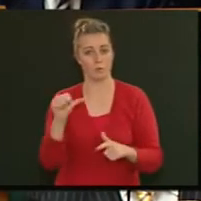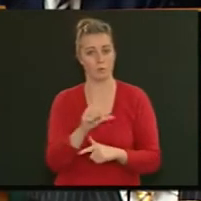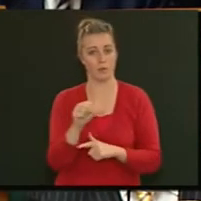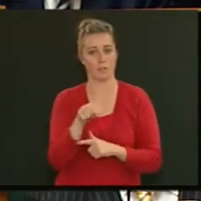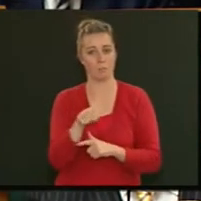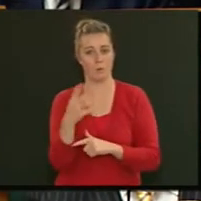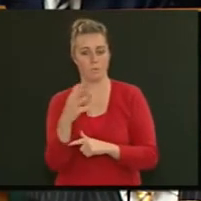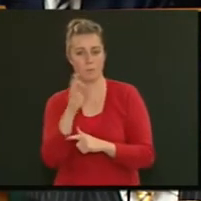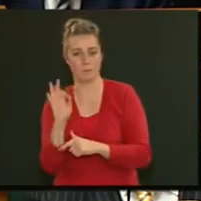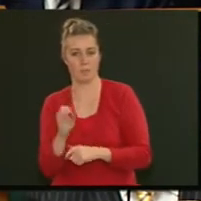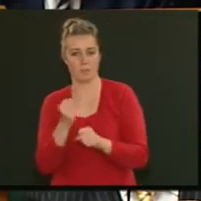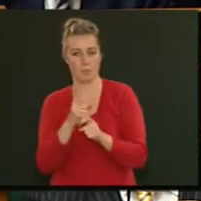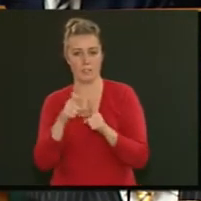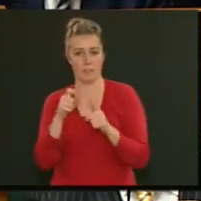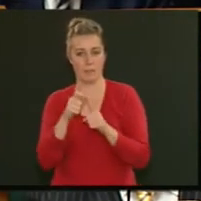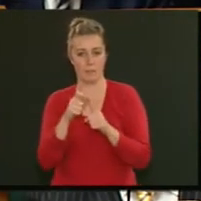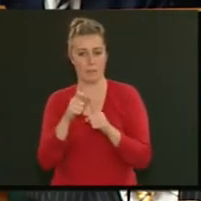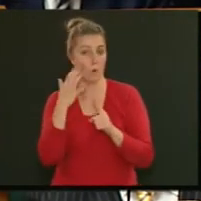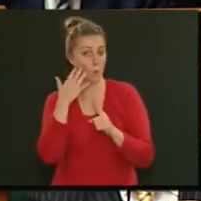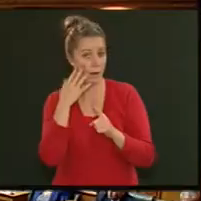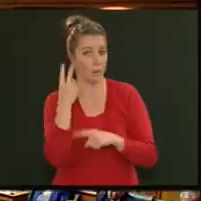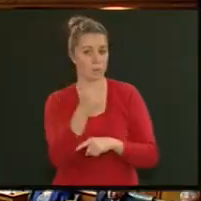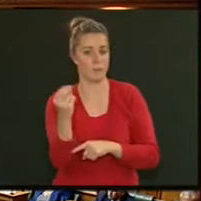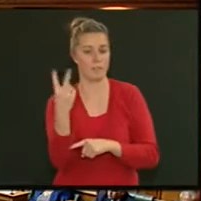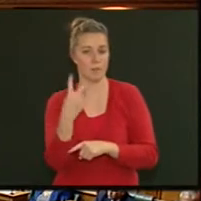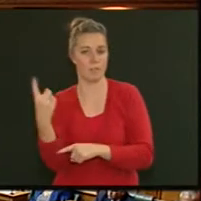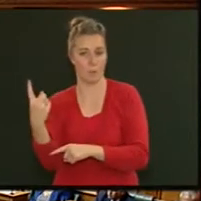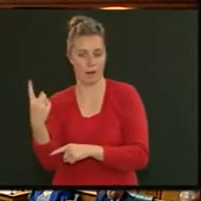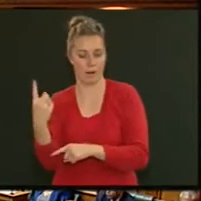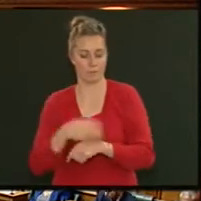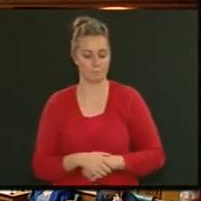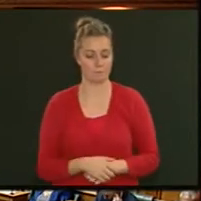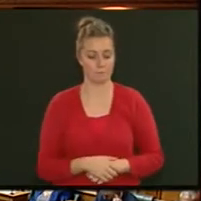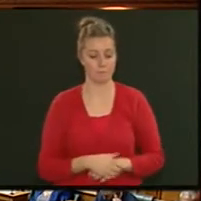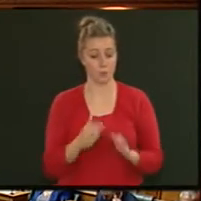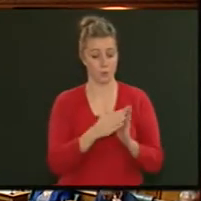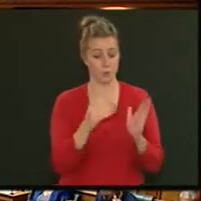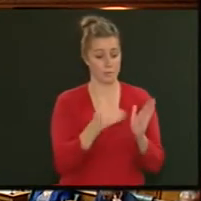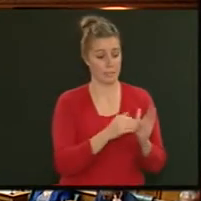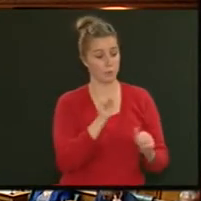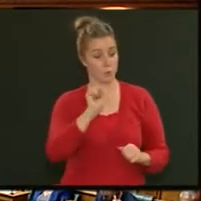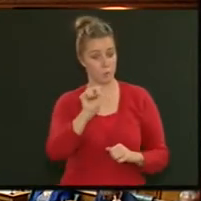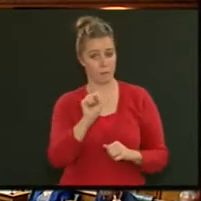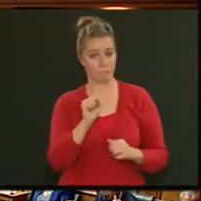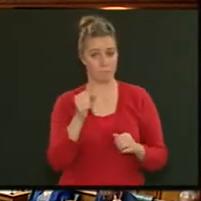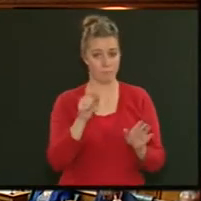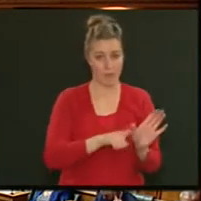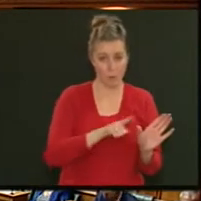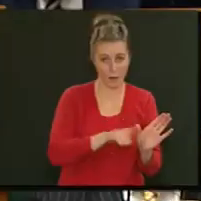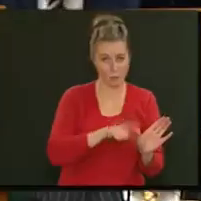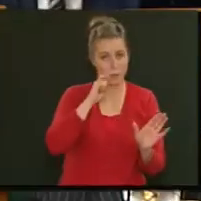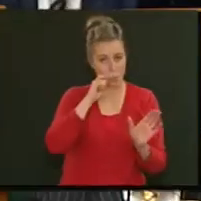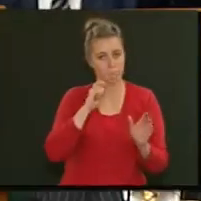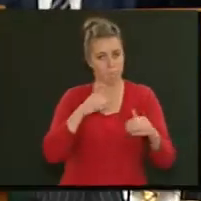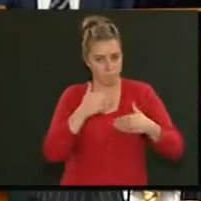GDP by 2020-2021. New Zealand superannuation fund contributions are expected to resume